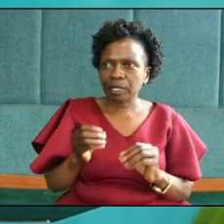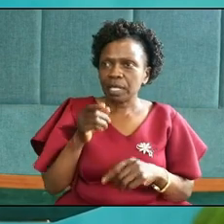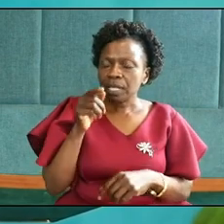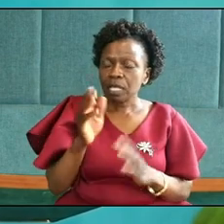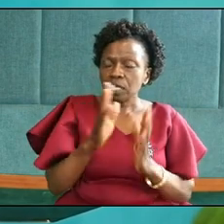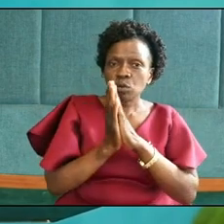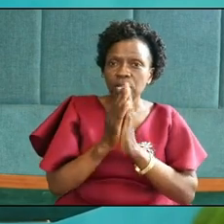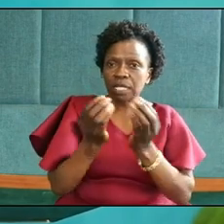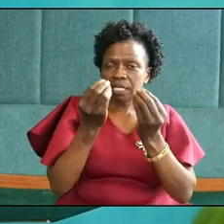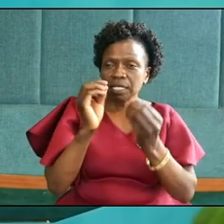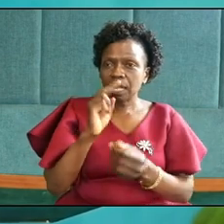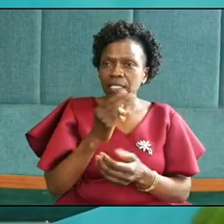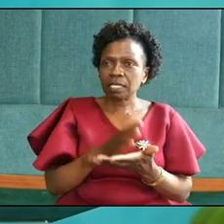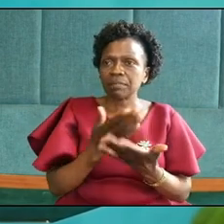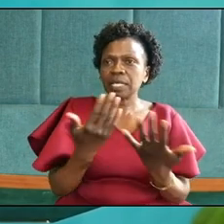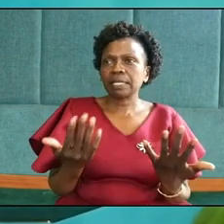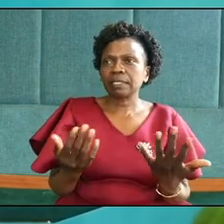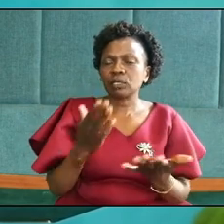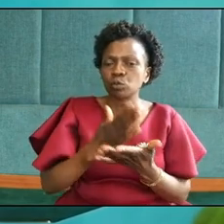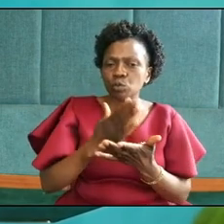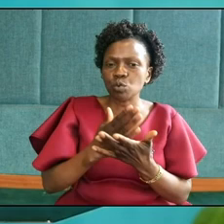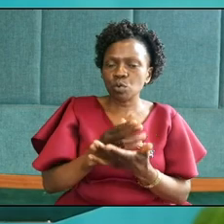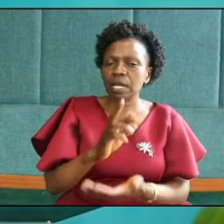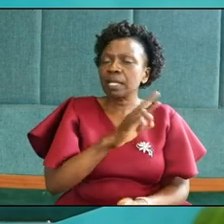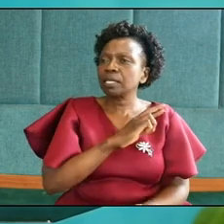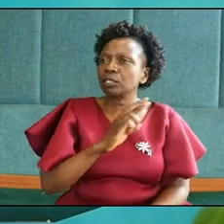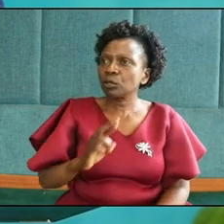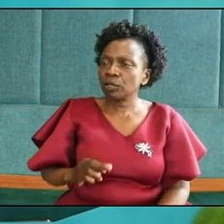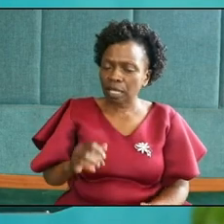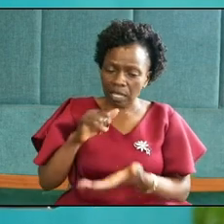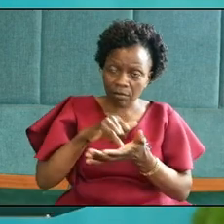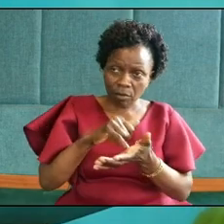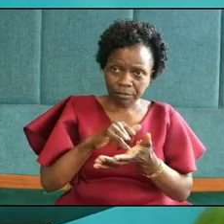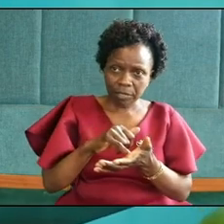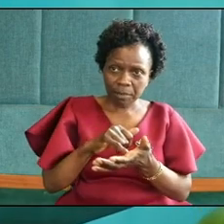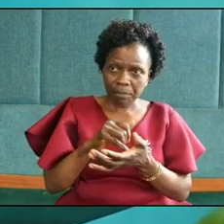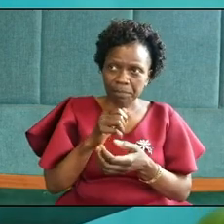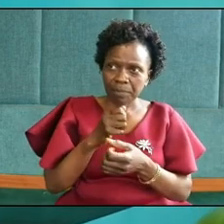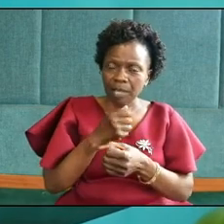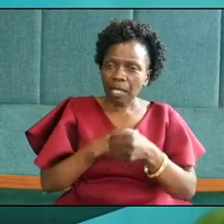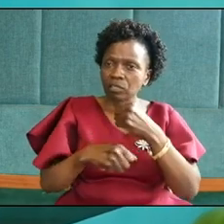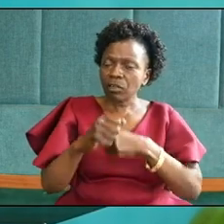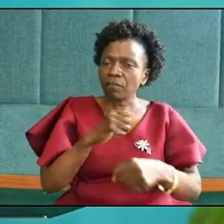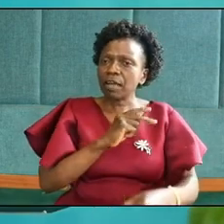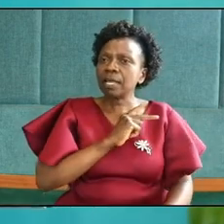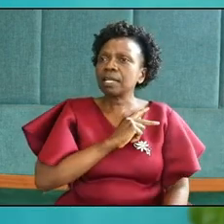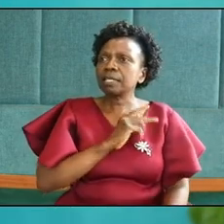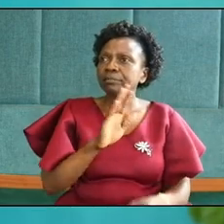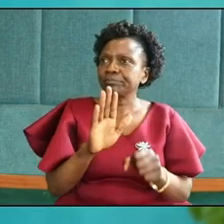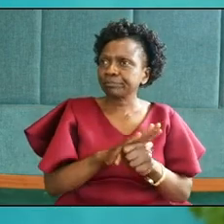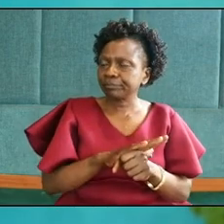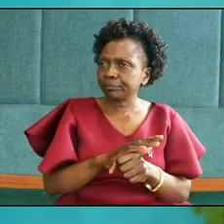This story teaches us something. True religion involves acts of kindness, and we